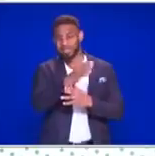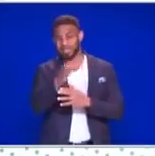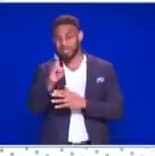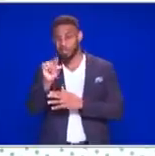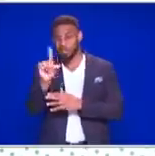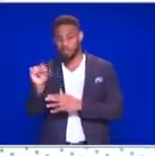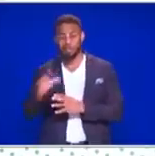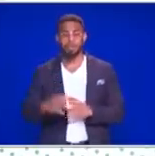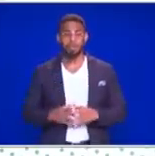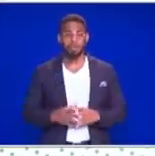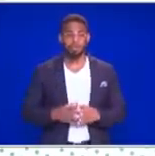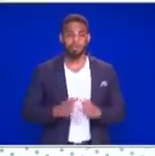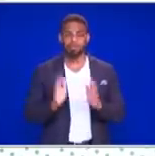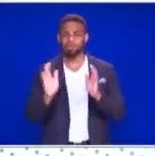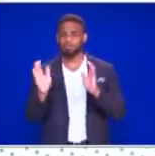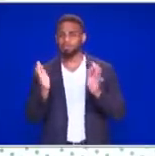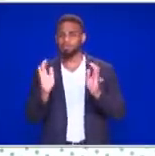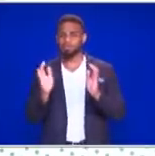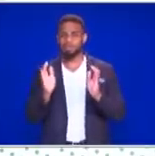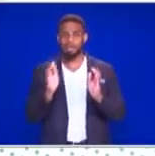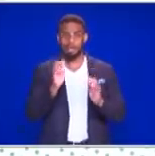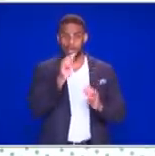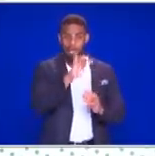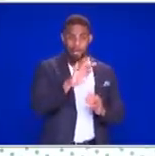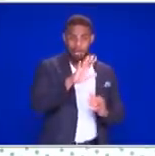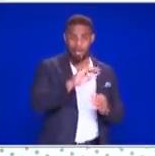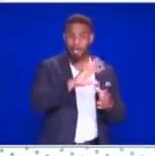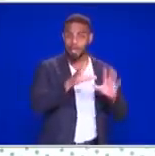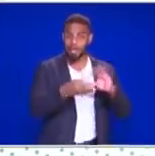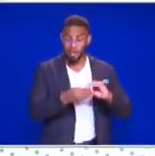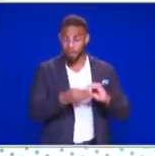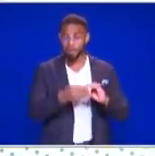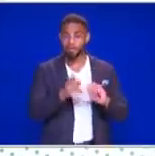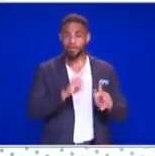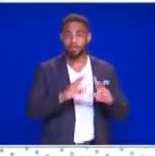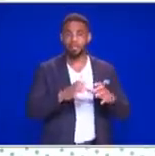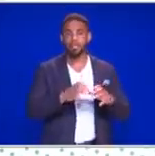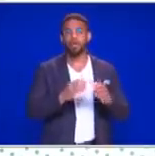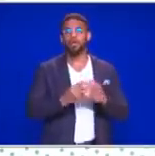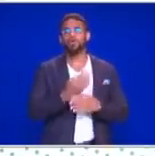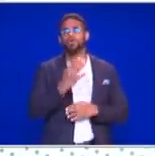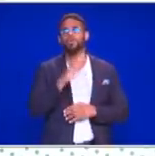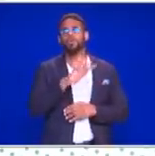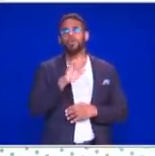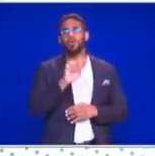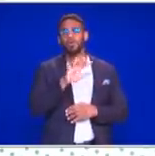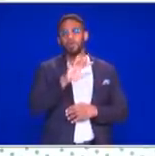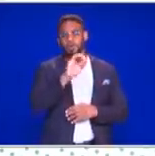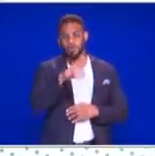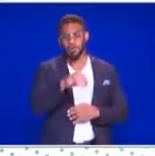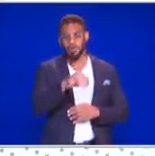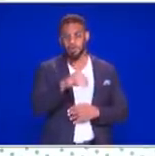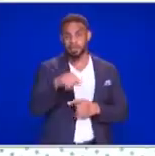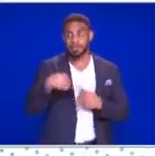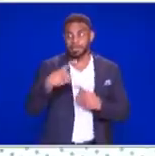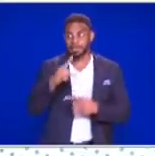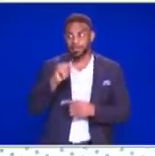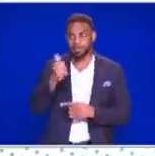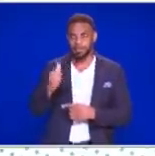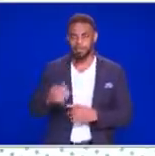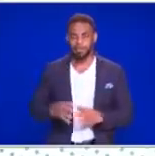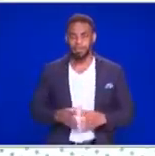2020. In comparison, the Asian in combination population grew 55.5% since